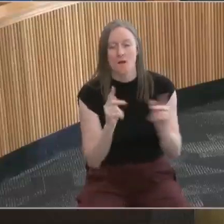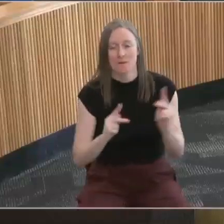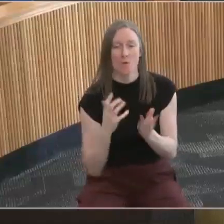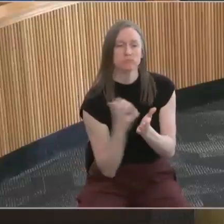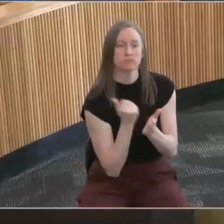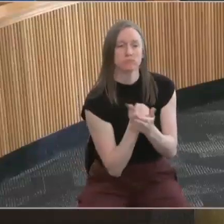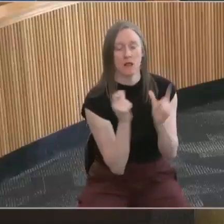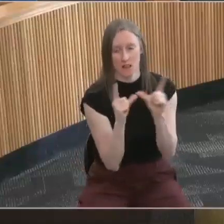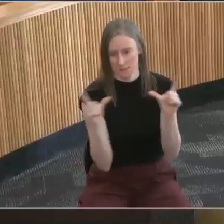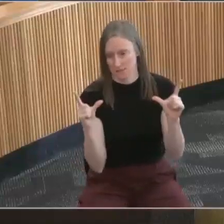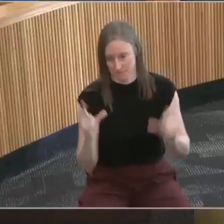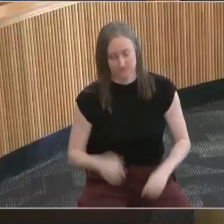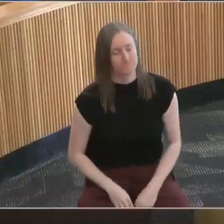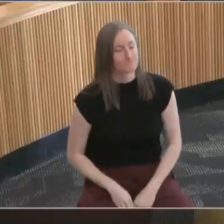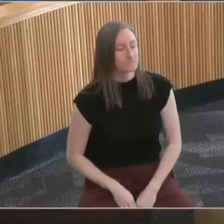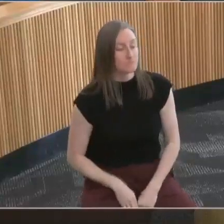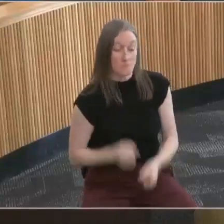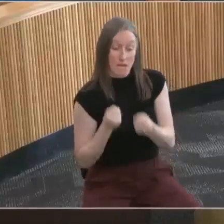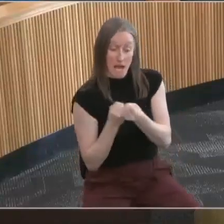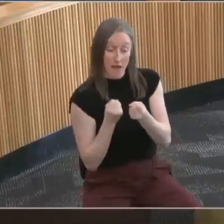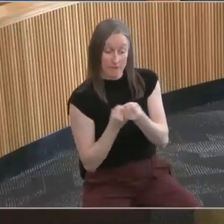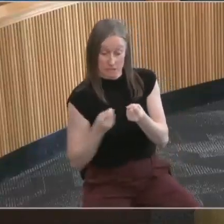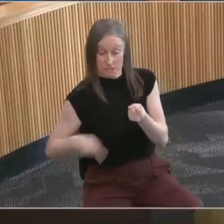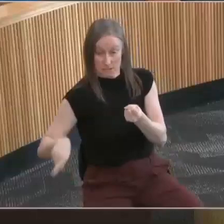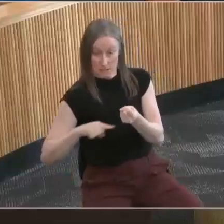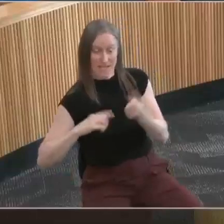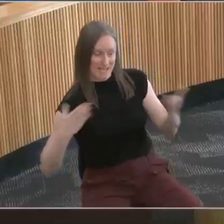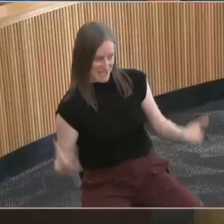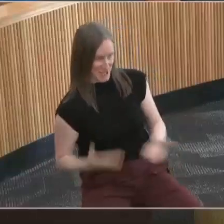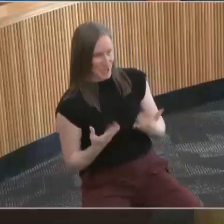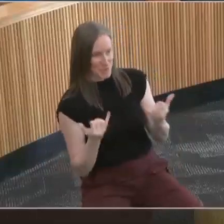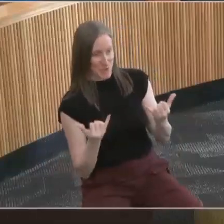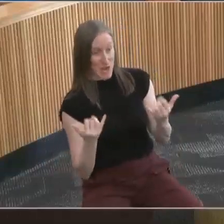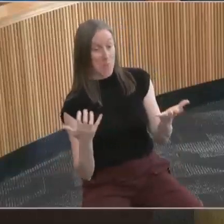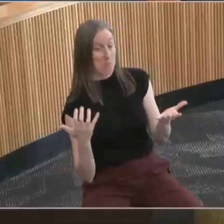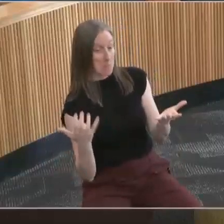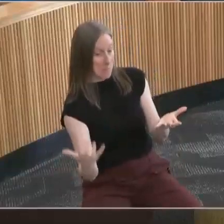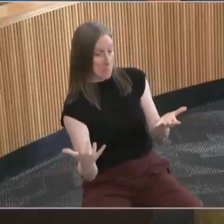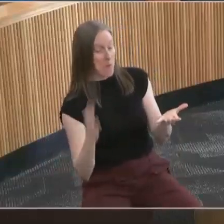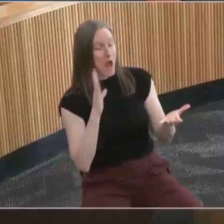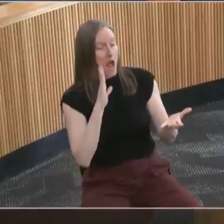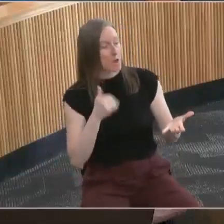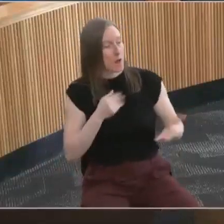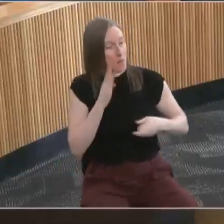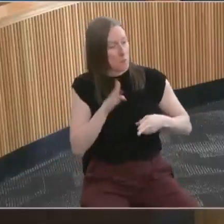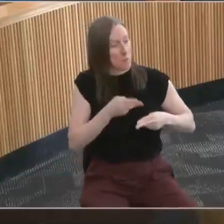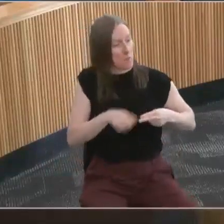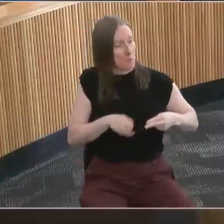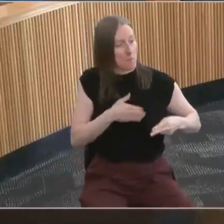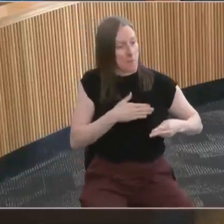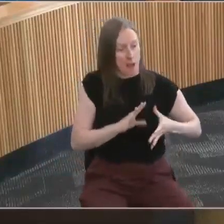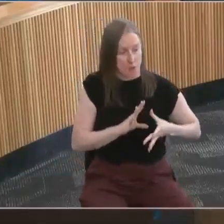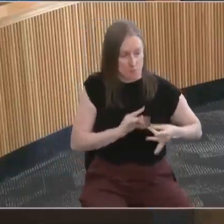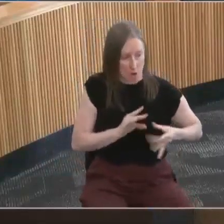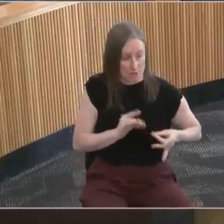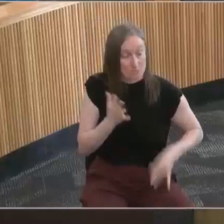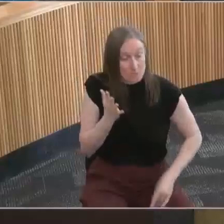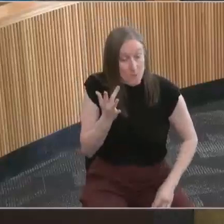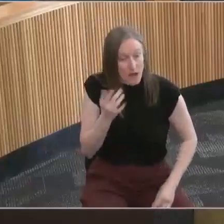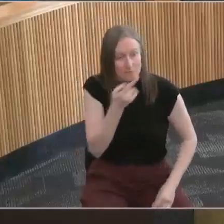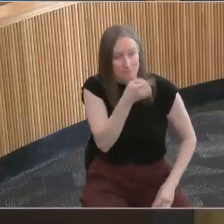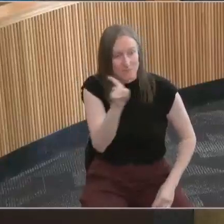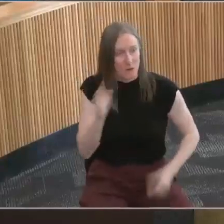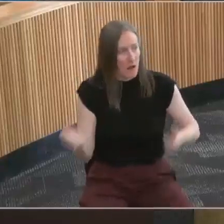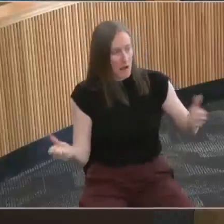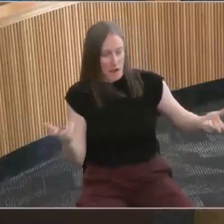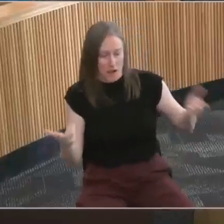their license. Advocates for these changes are here today, and I'll keep my remarks extremely short because you're